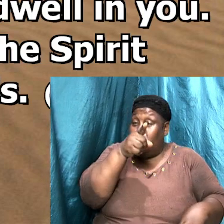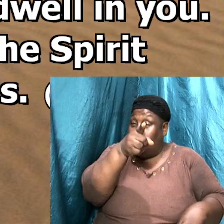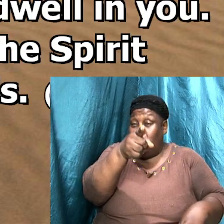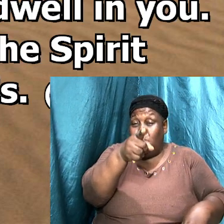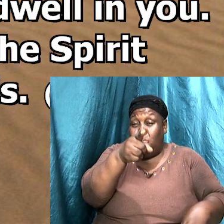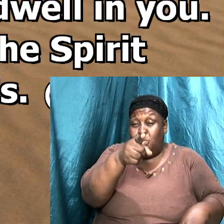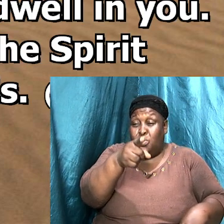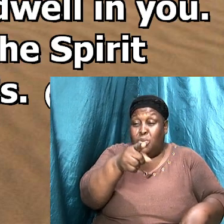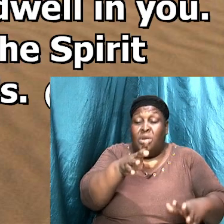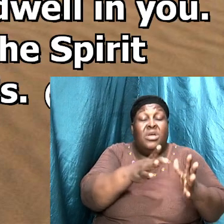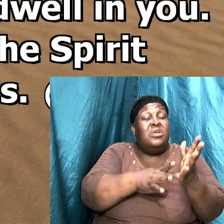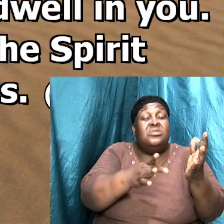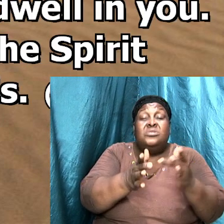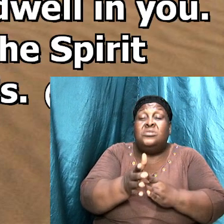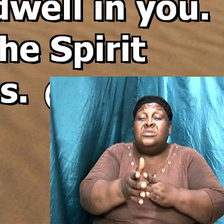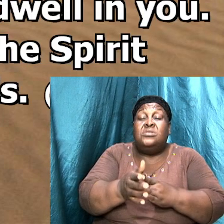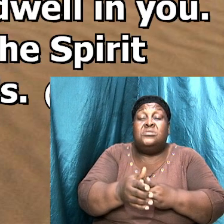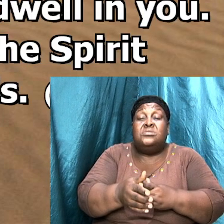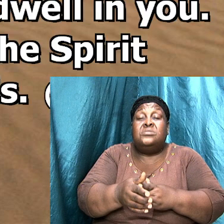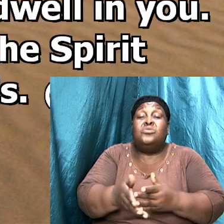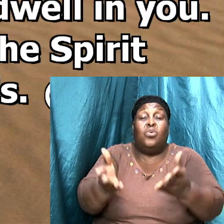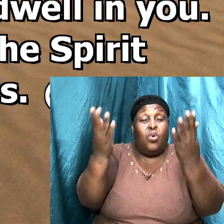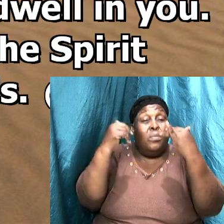Christ is coming back for sons. sons